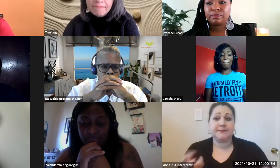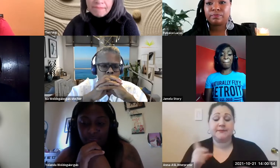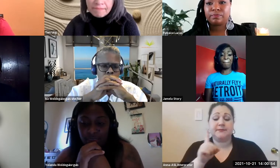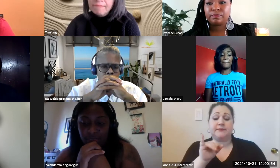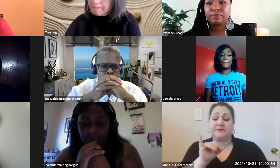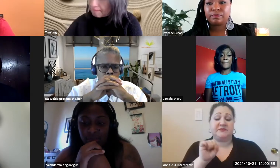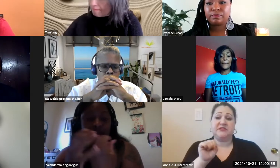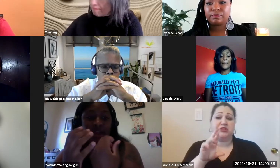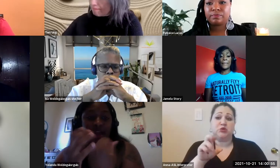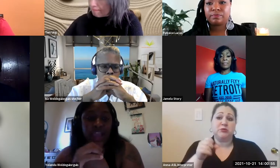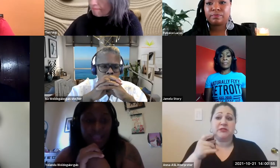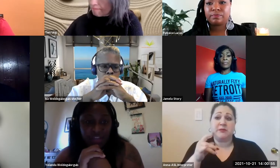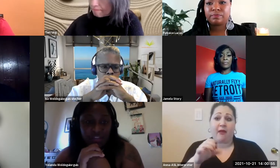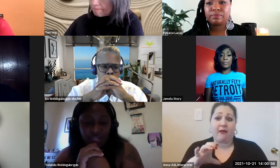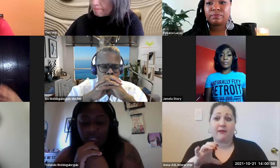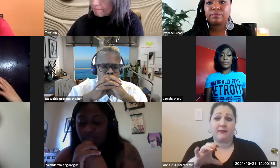disrespected,